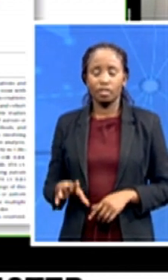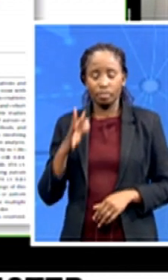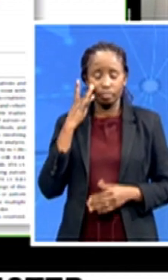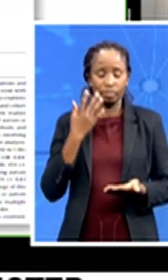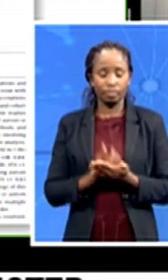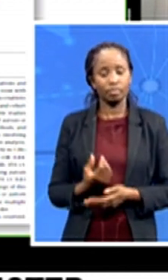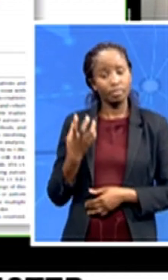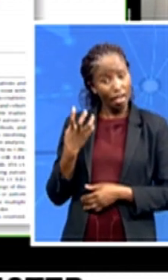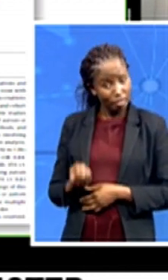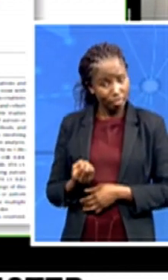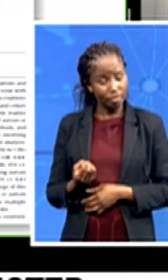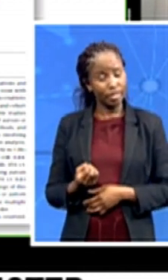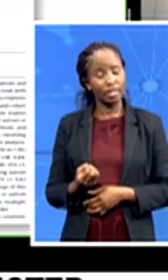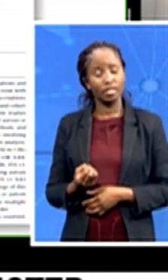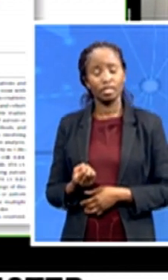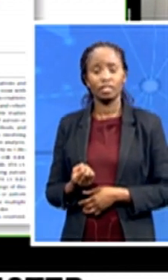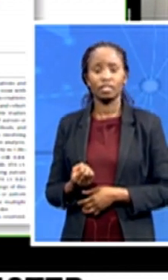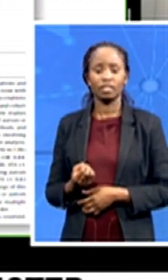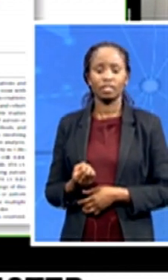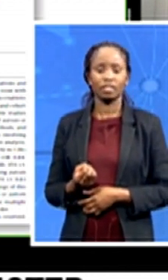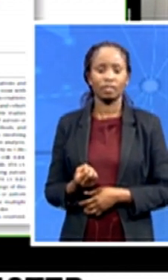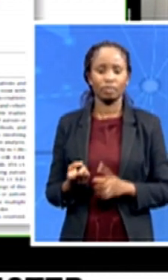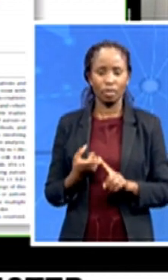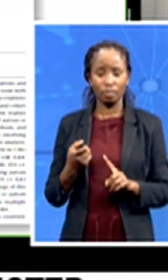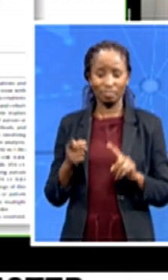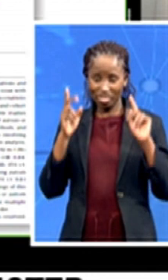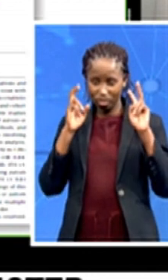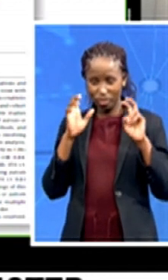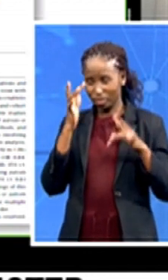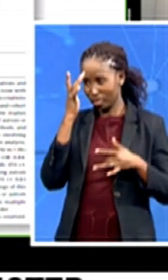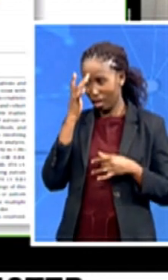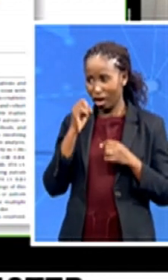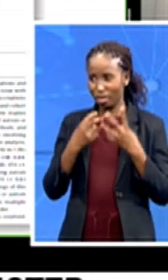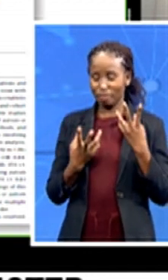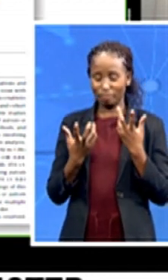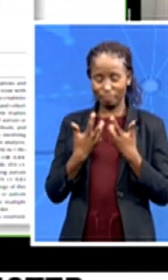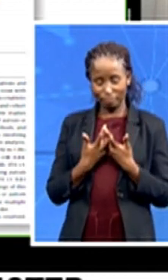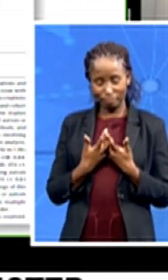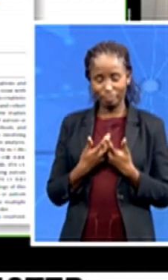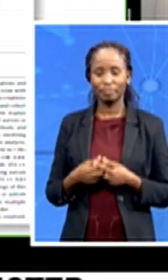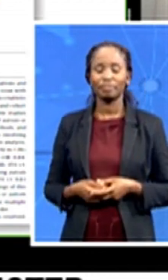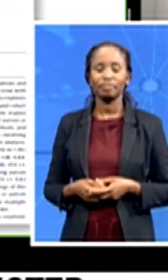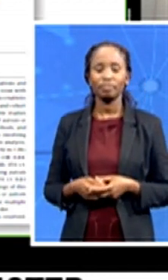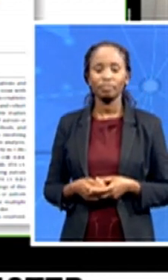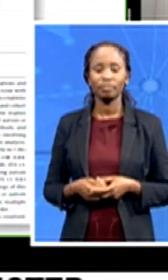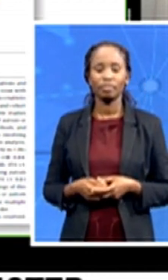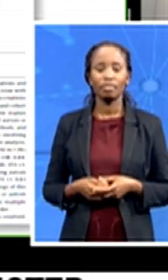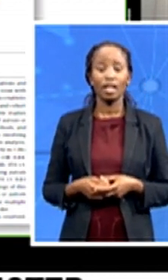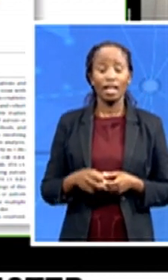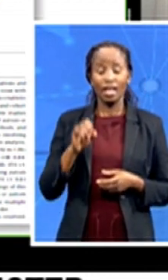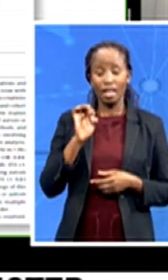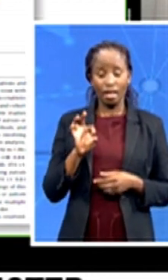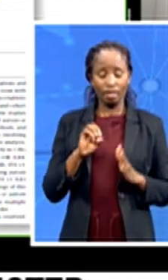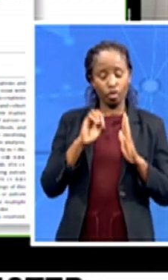causal association. So, is there already literature showing that this vaccine